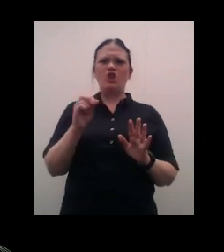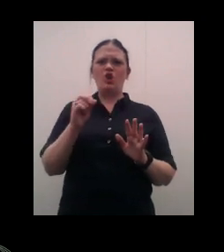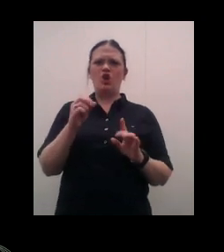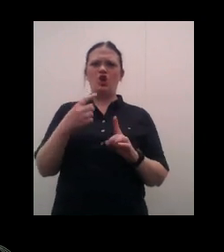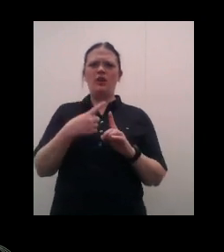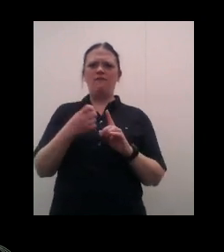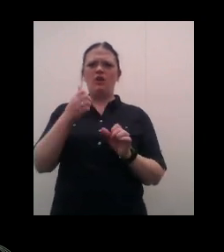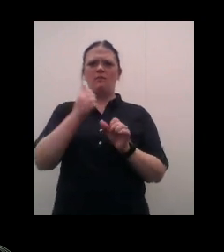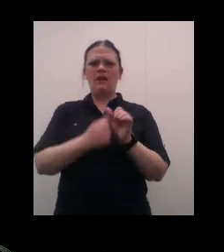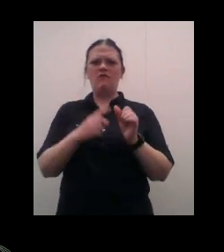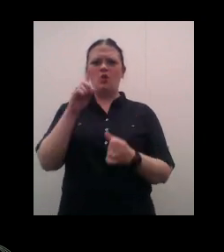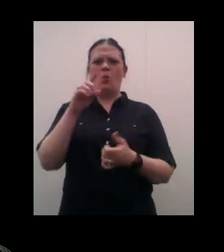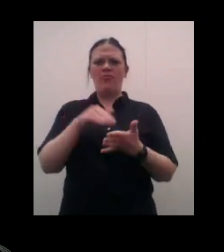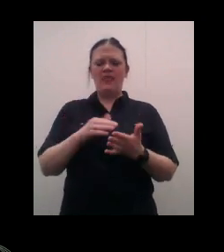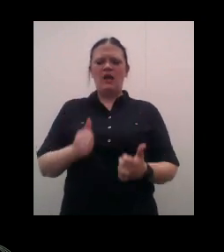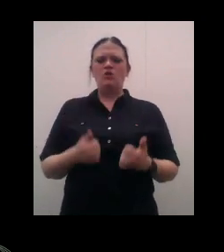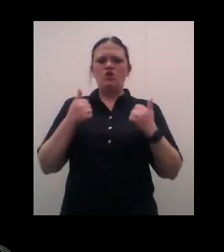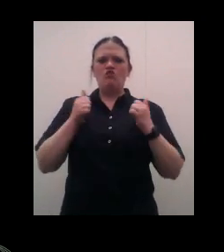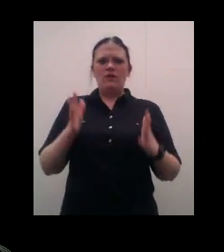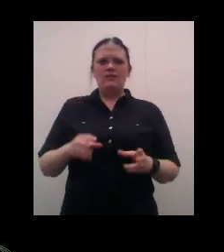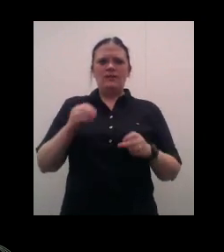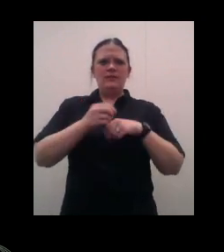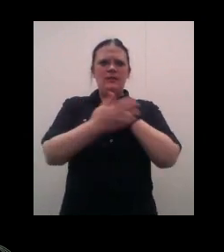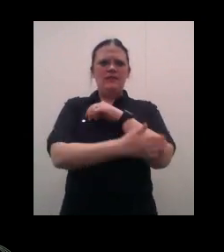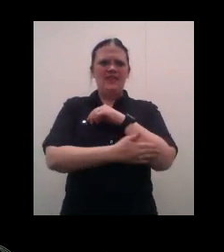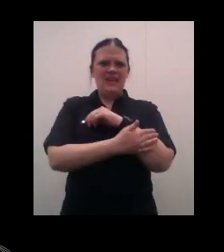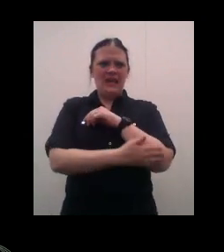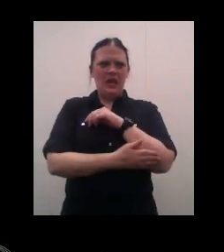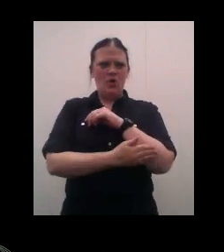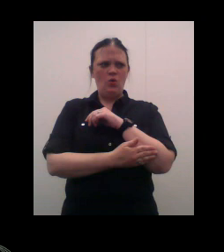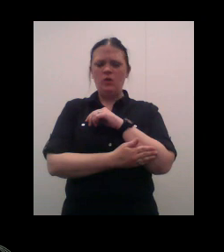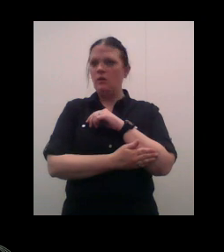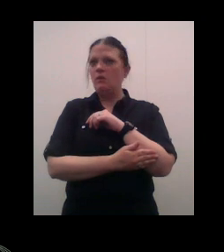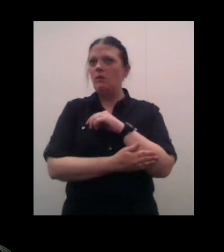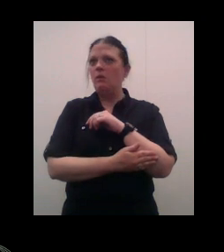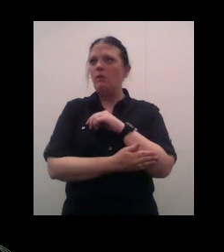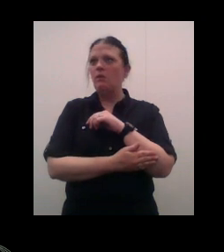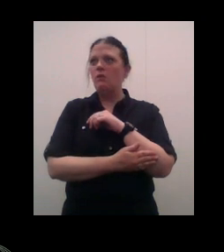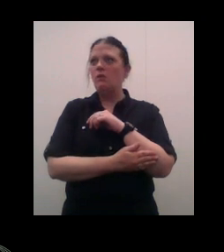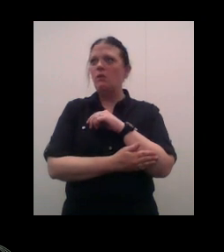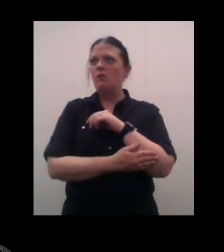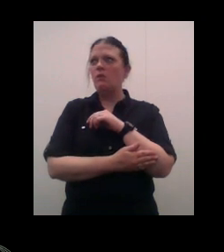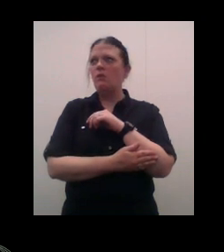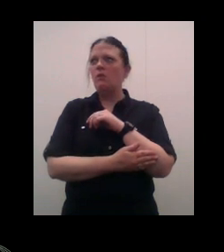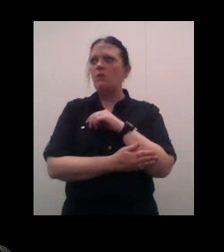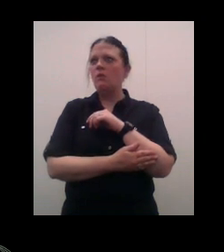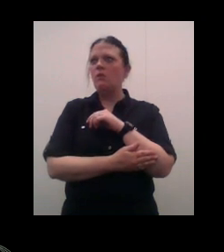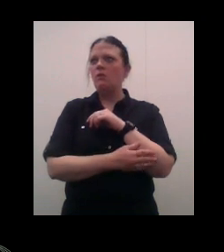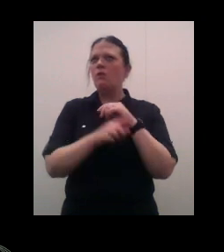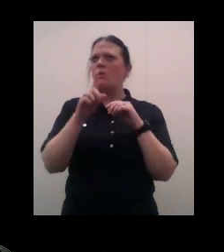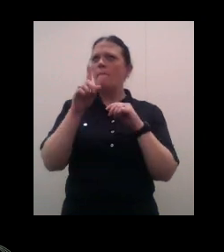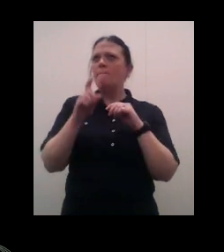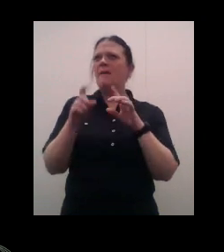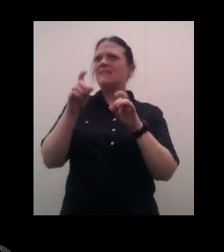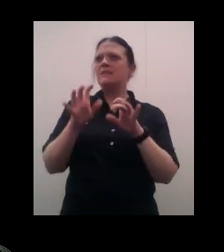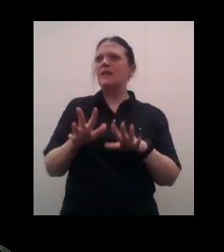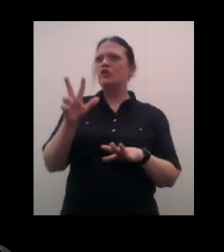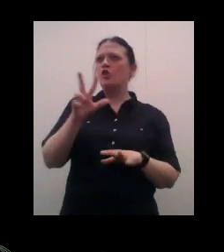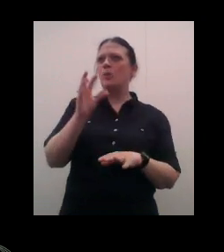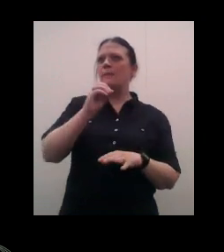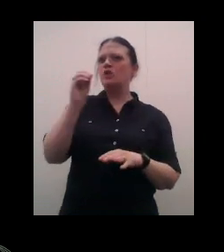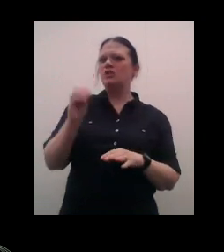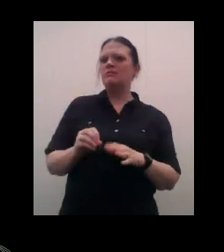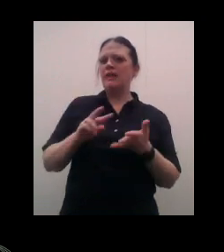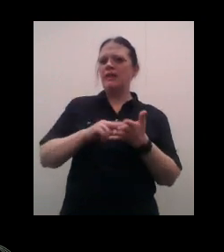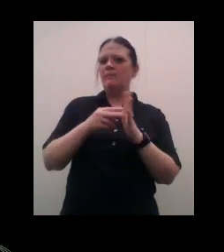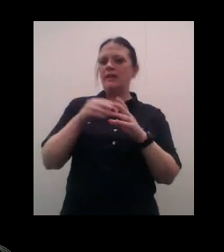1,000 residents in a county, you have to have the capacity to test 30 or 3% of them. And that would mean in